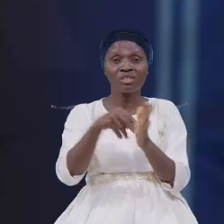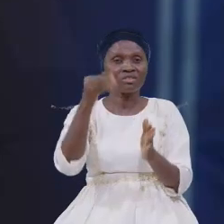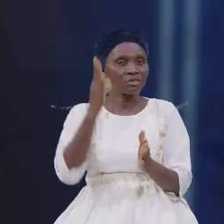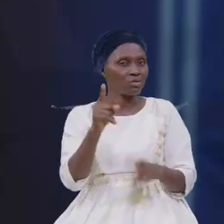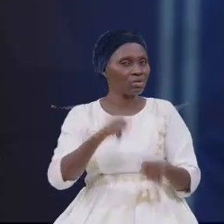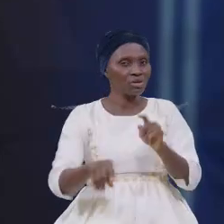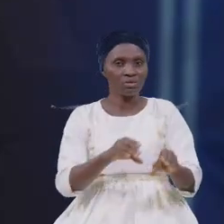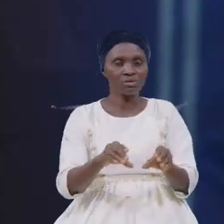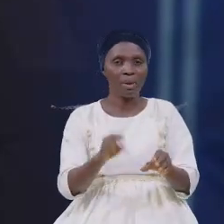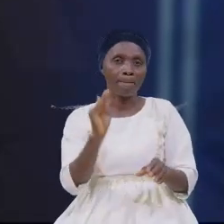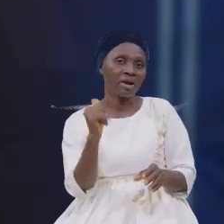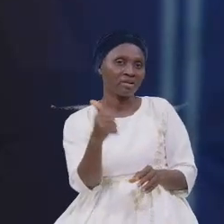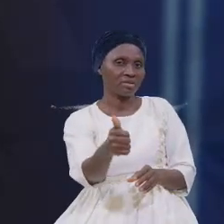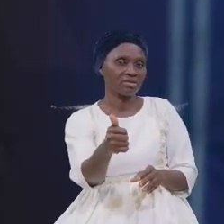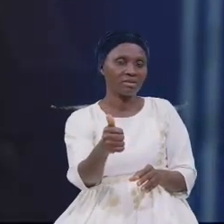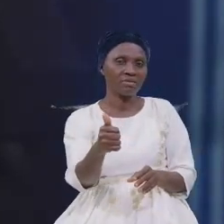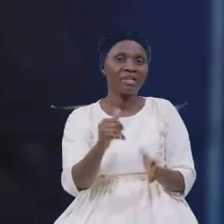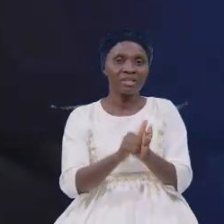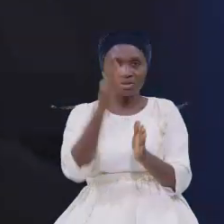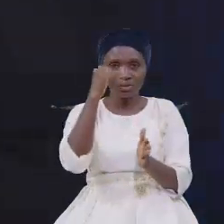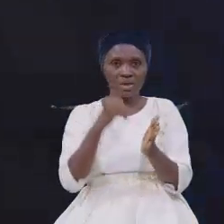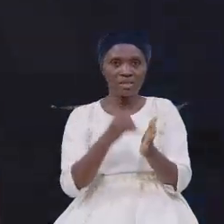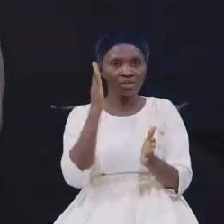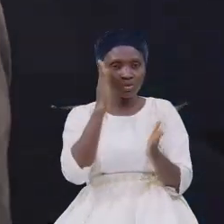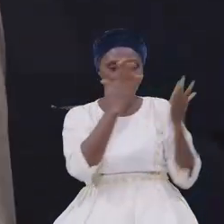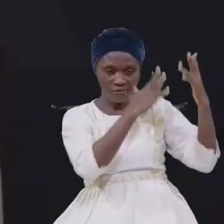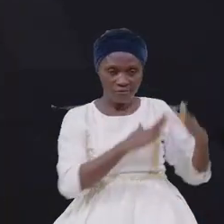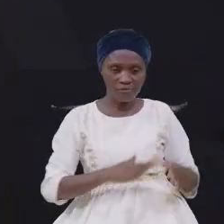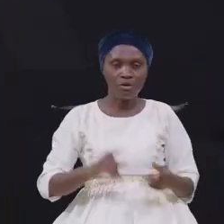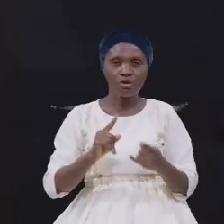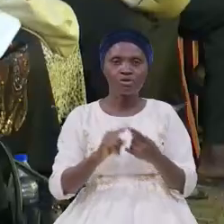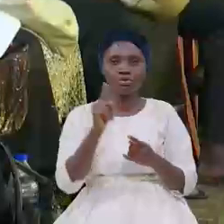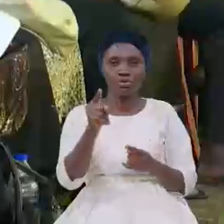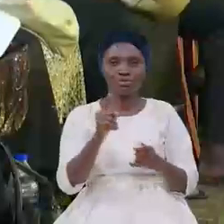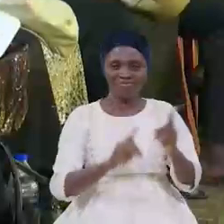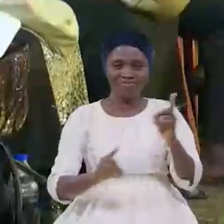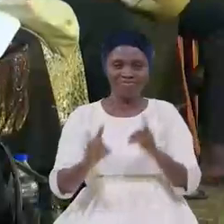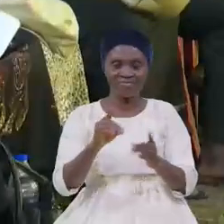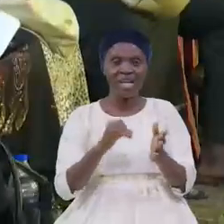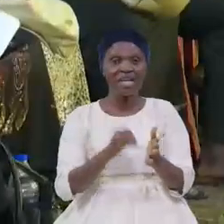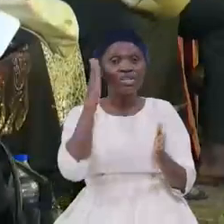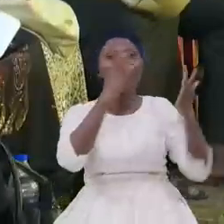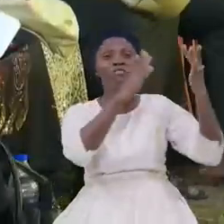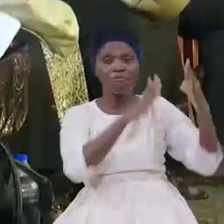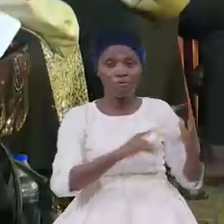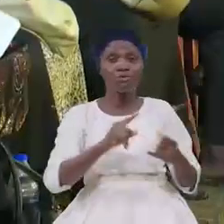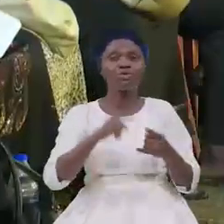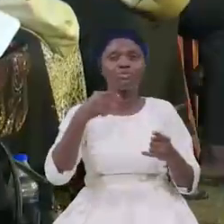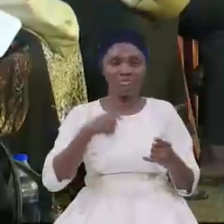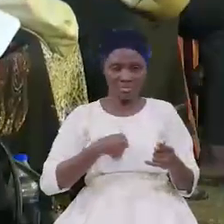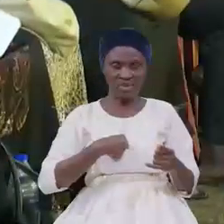reason it will flow to you. It will flow to me. I said it will flow to me.